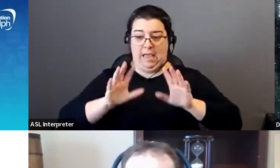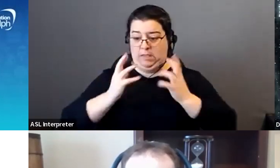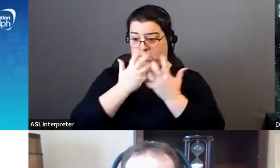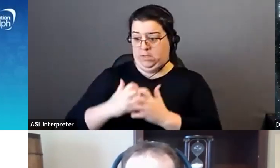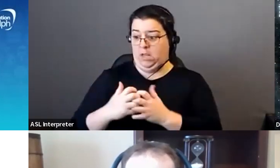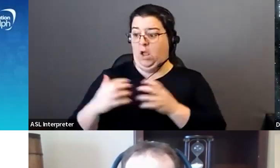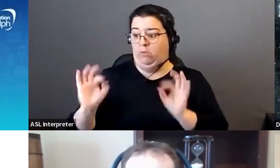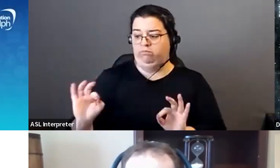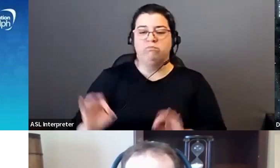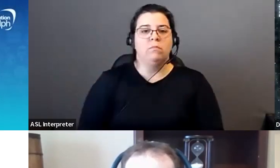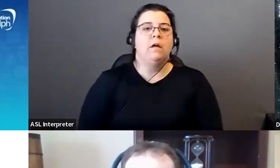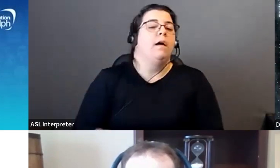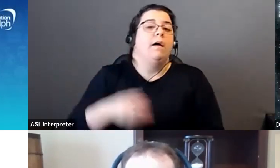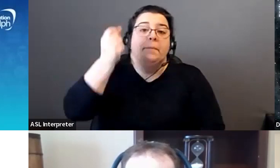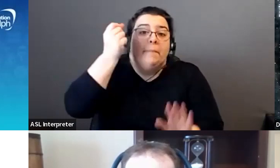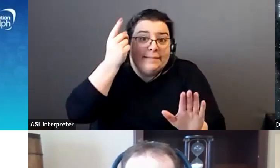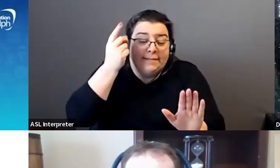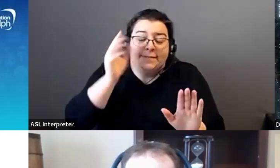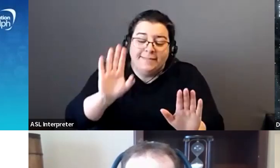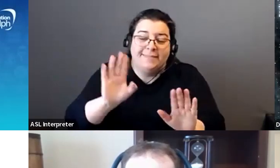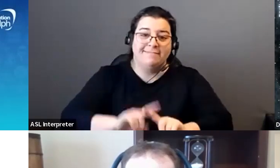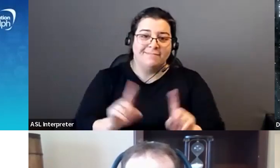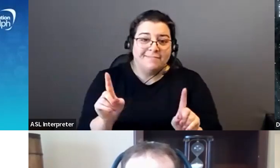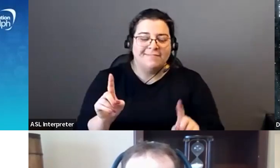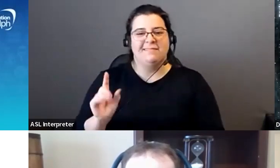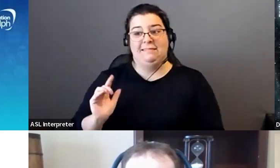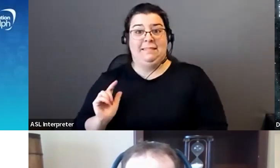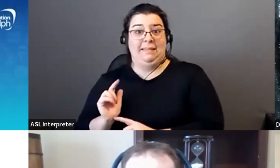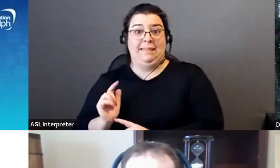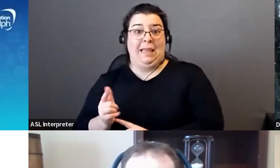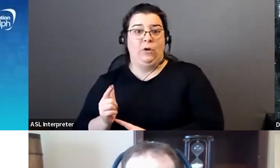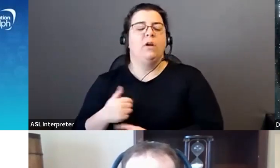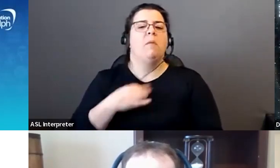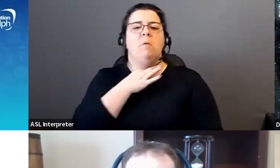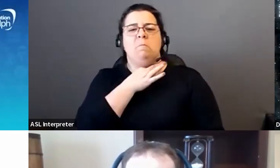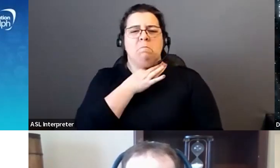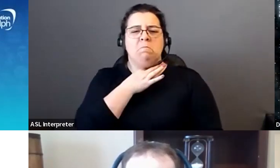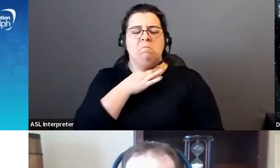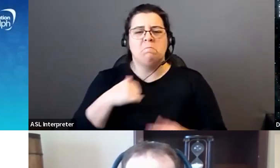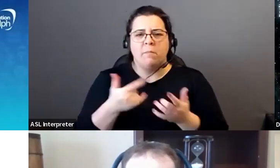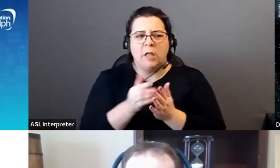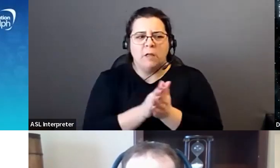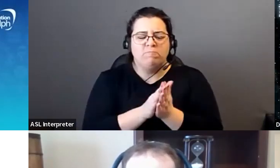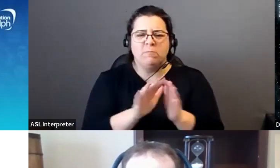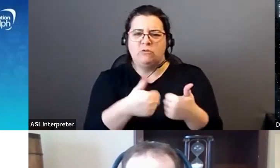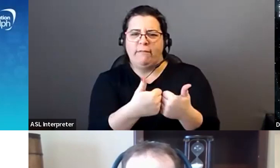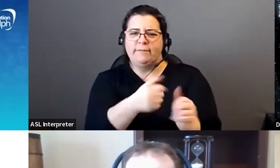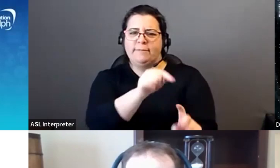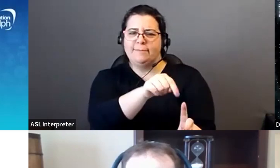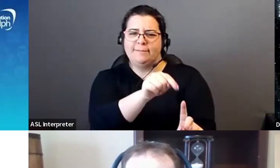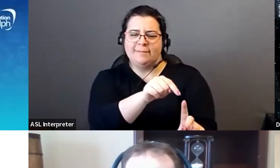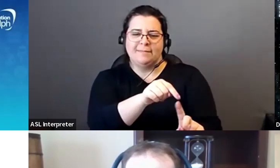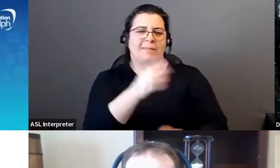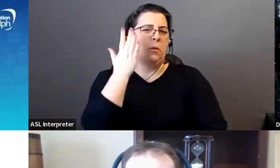more than happy to offline. I'd like to just see where the challenge is, because that's my first thing, that it may